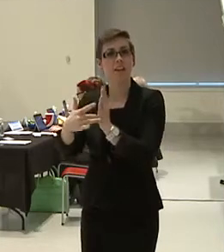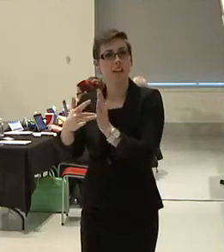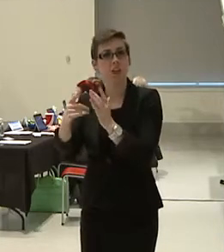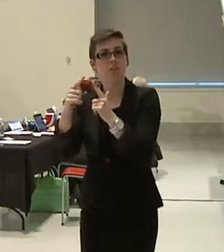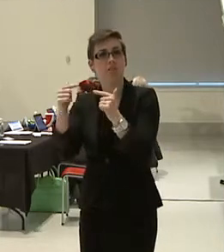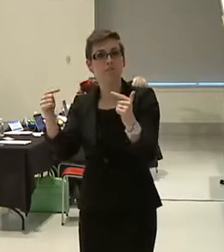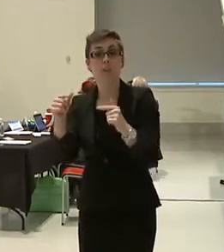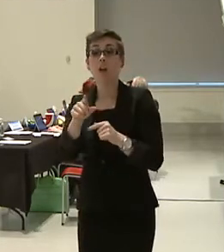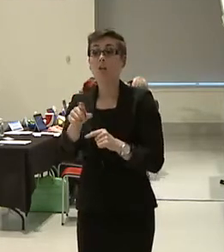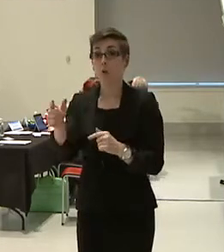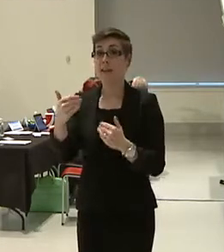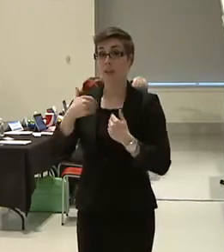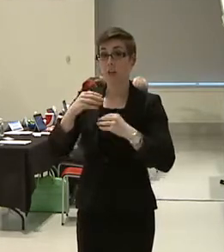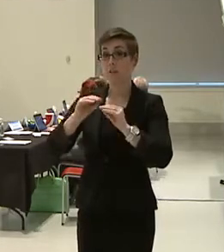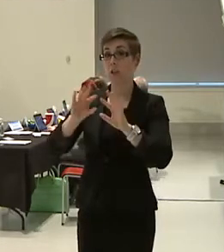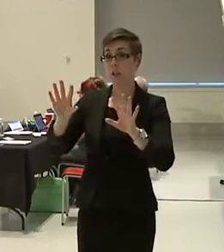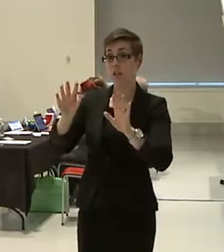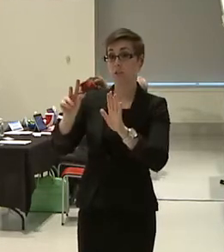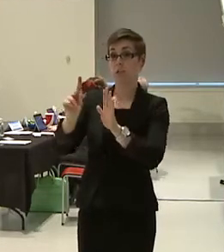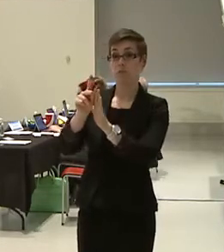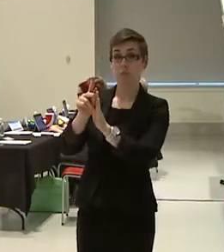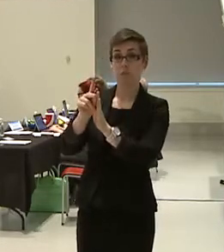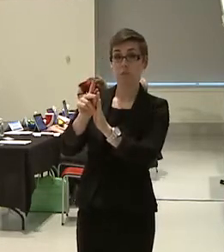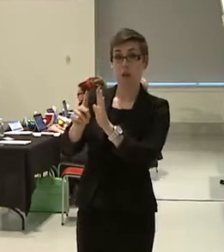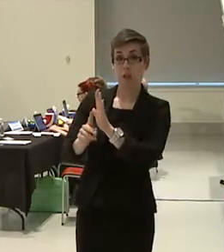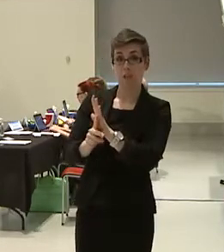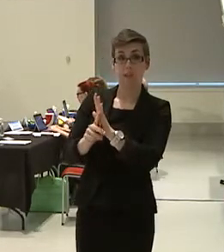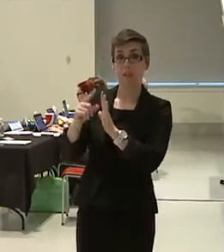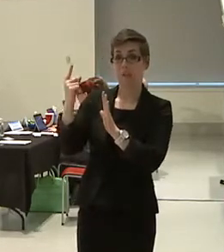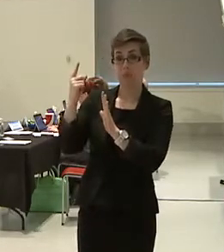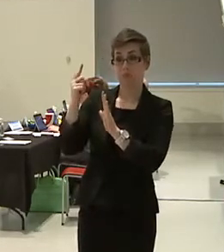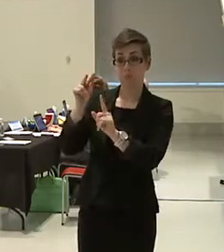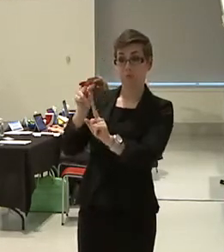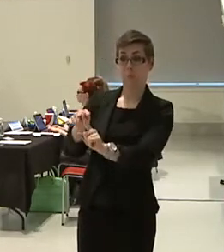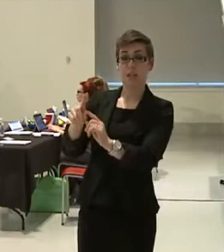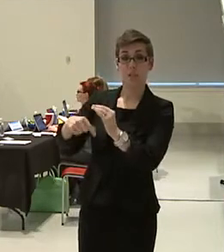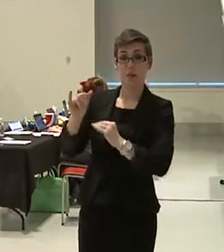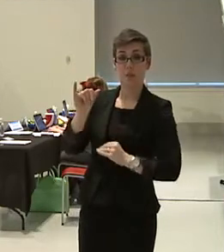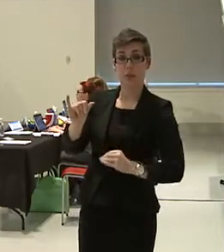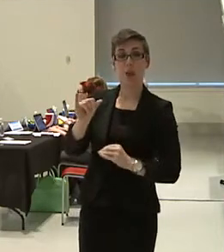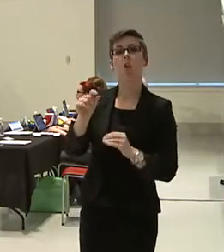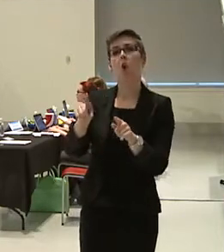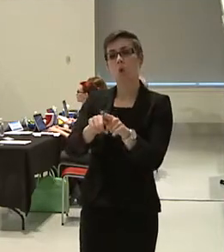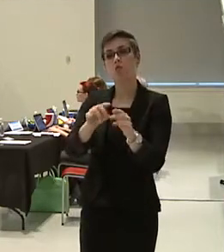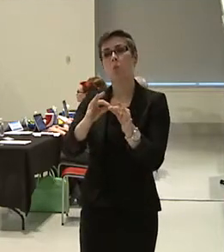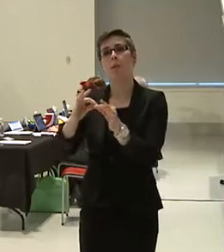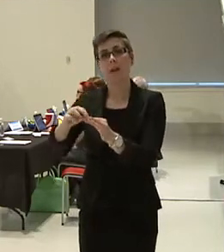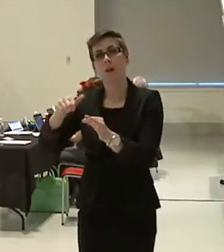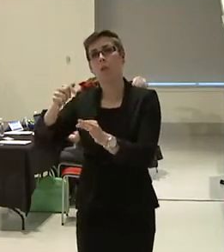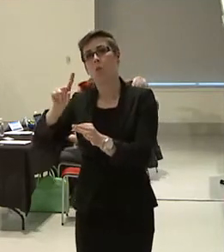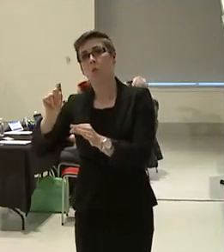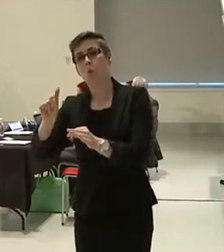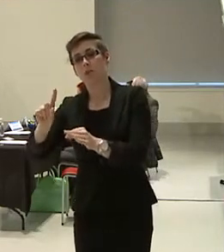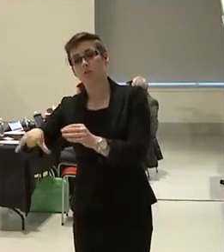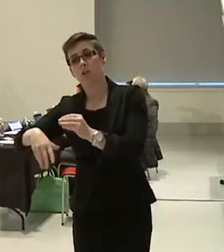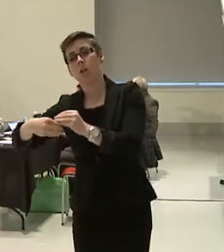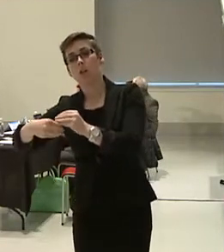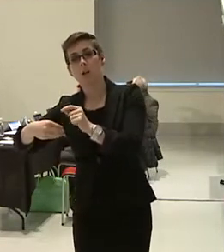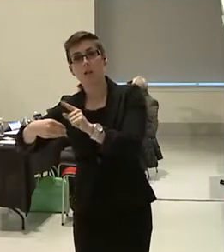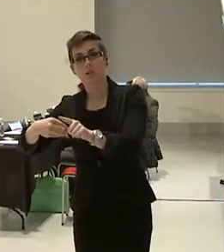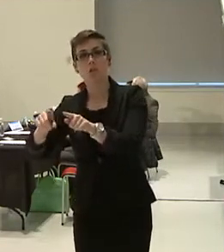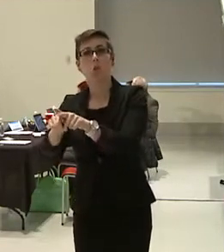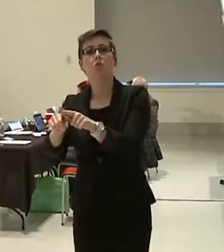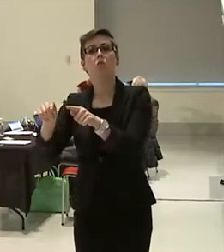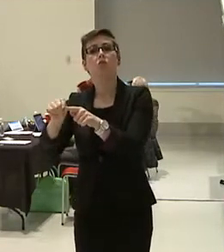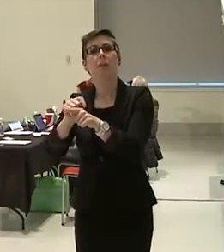taken a clear position on that? And related to that, is there also training being done